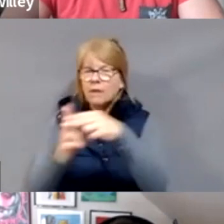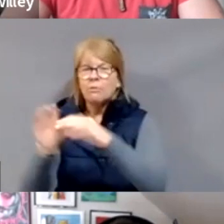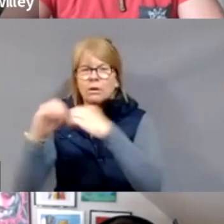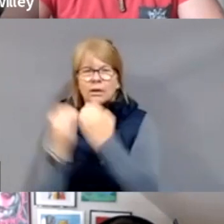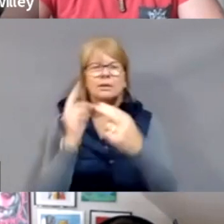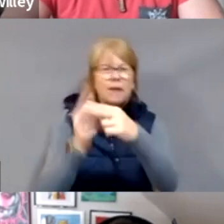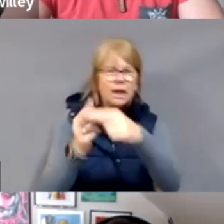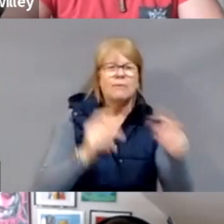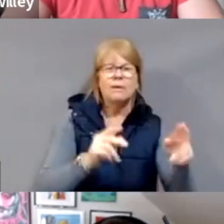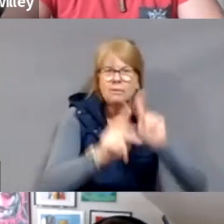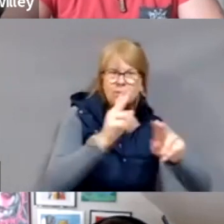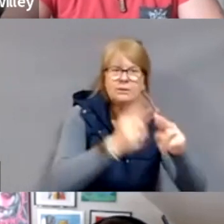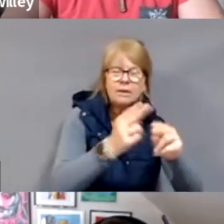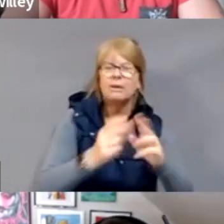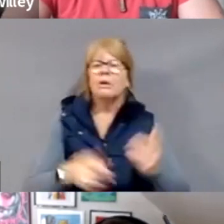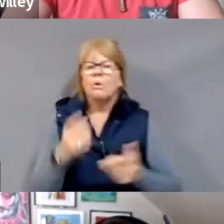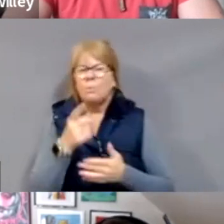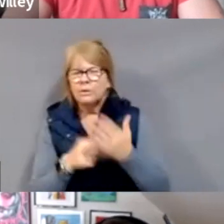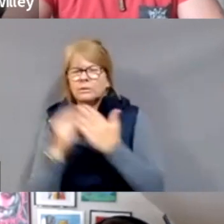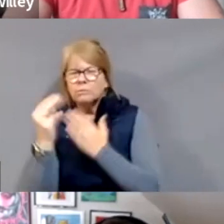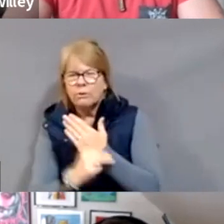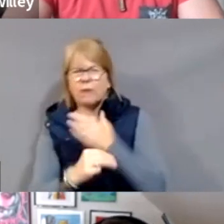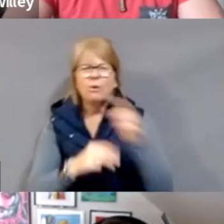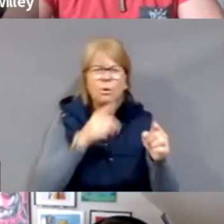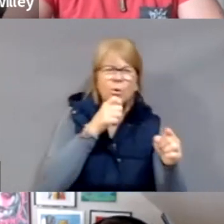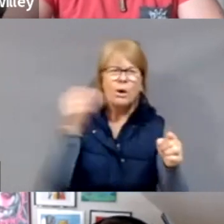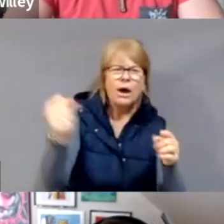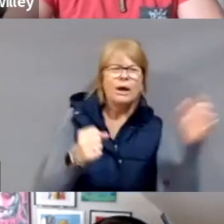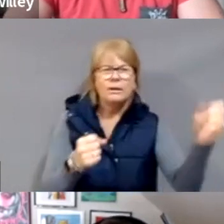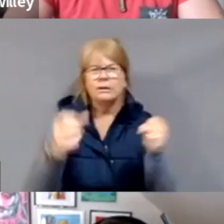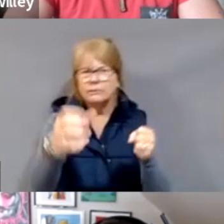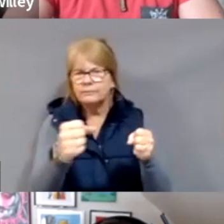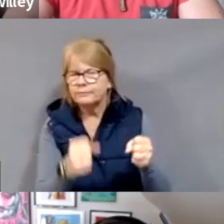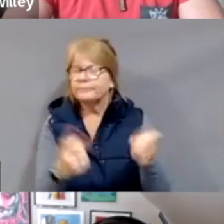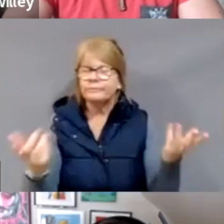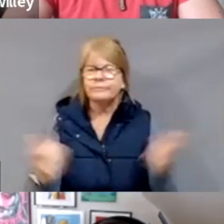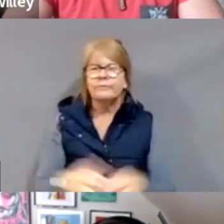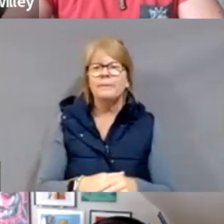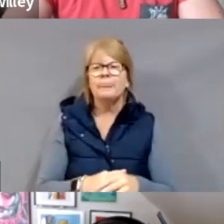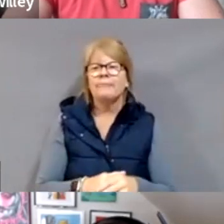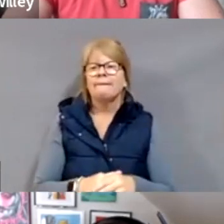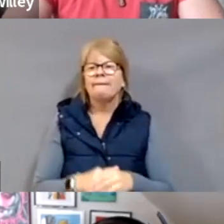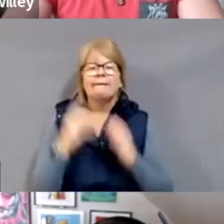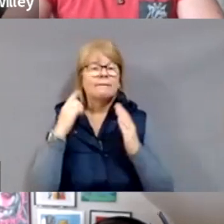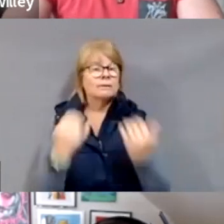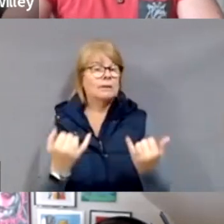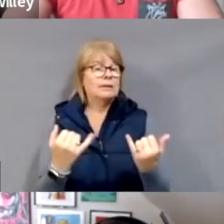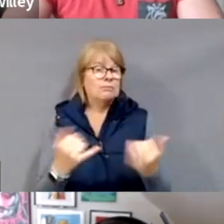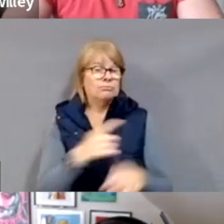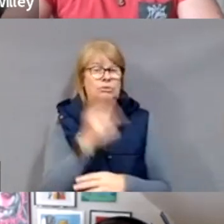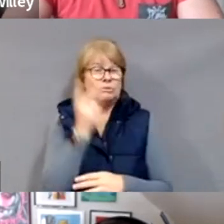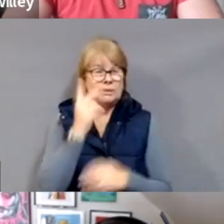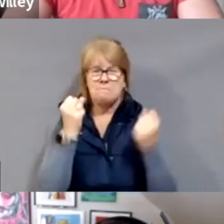of insight into like what's being programmed, who's being hired. Like right now, you just see so many